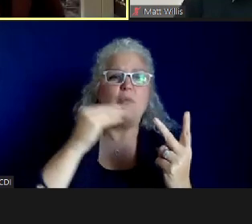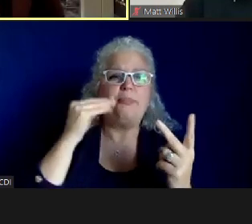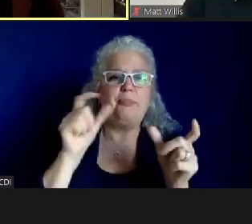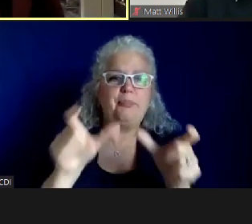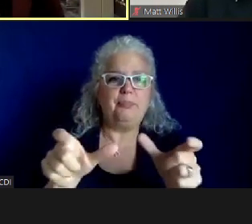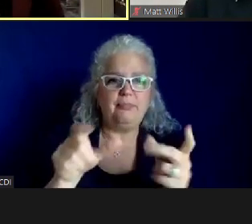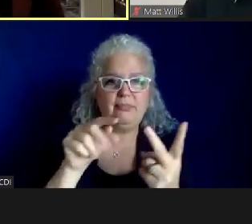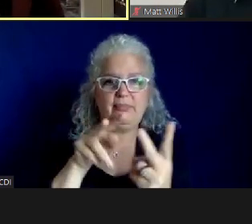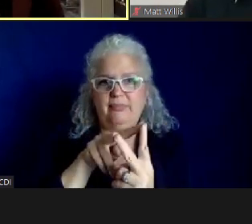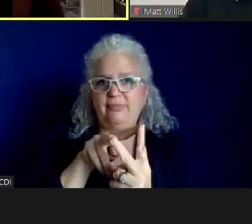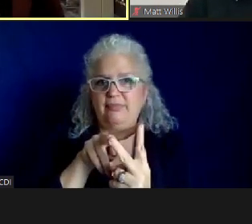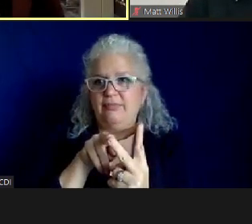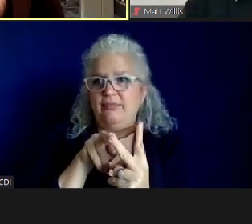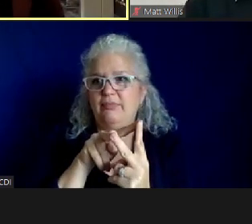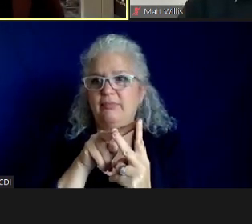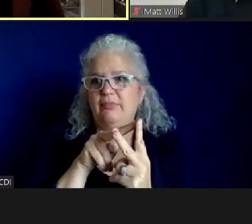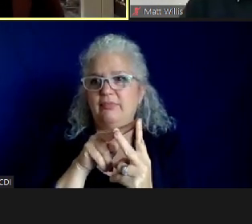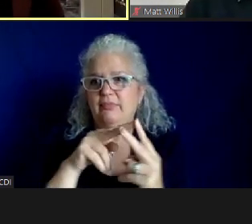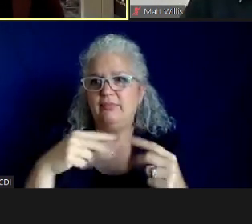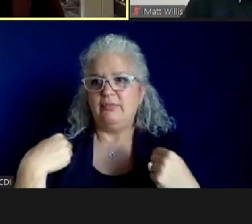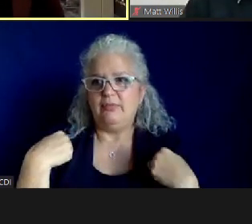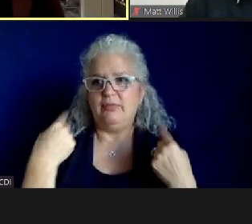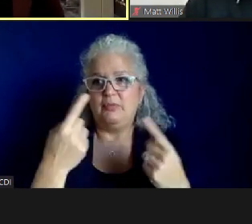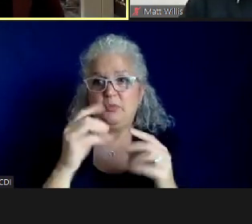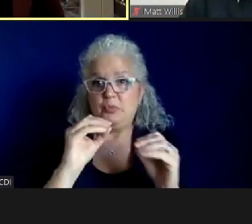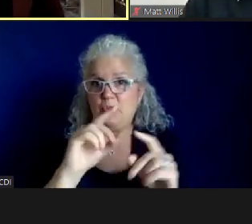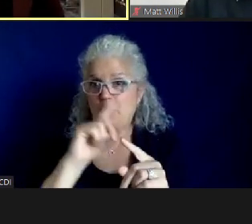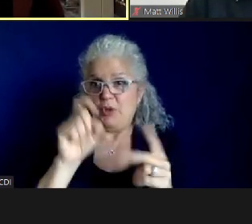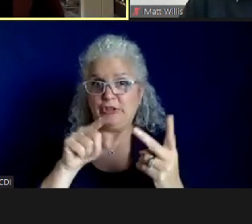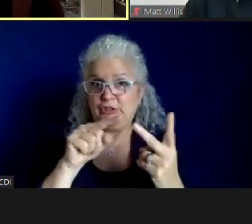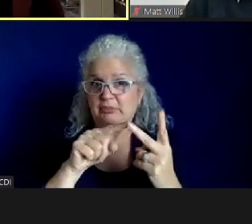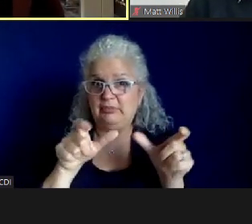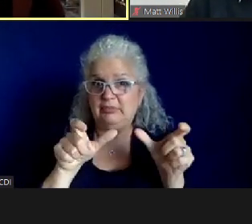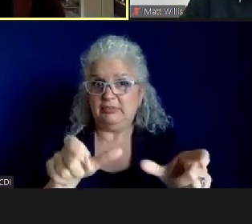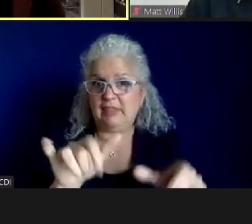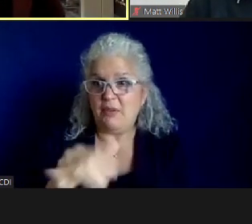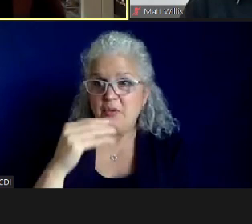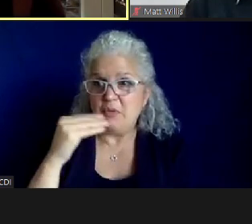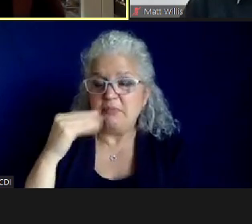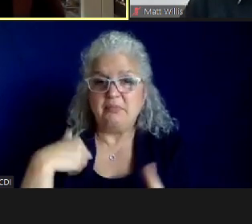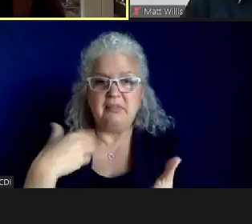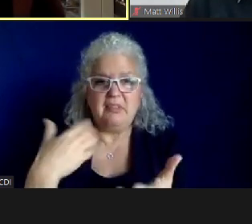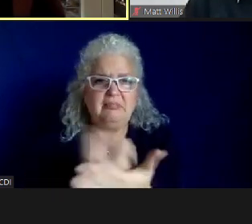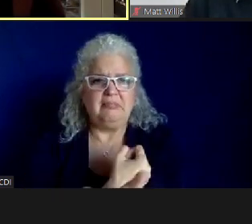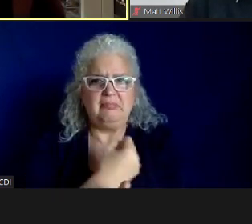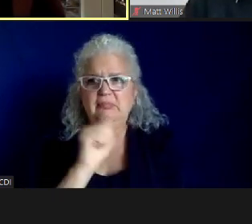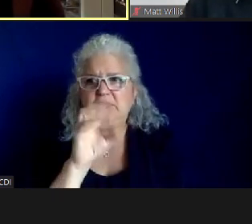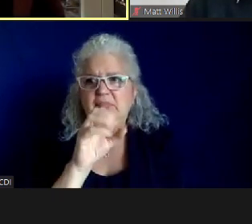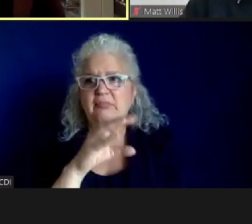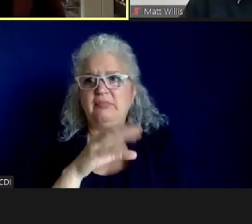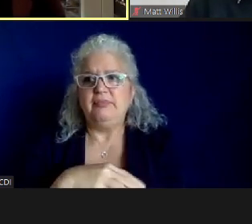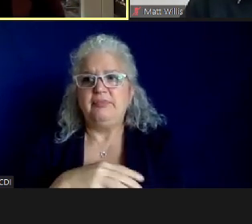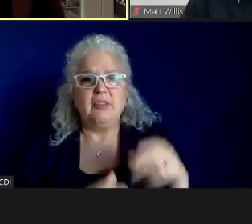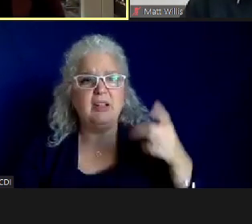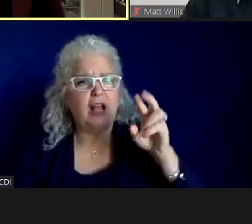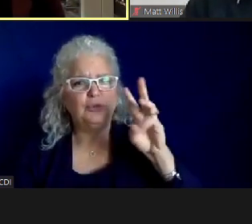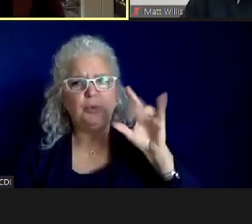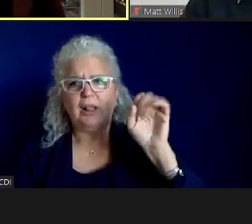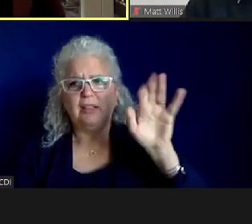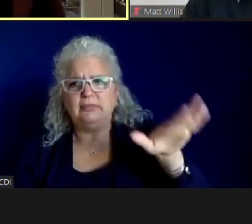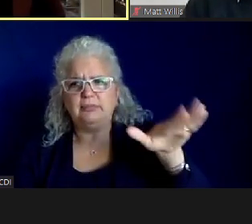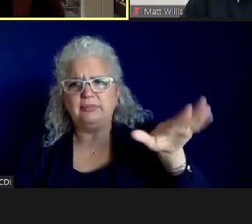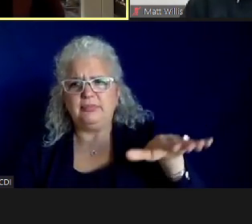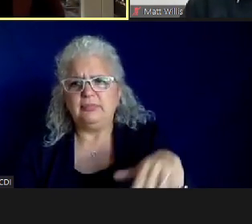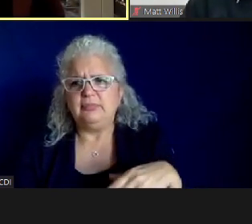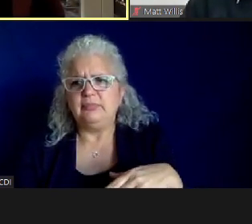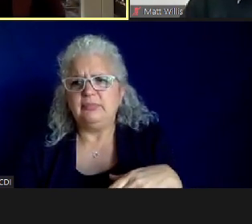of the stay-home order questions that have come in. Now, Dr. Willis, I did see there was an update in the middle of your remarks, actually, that the state